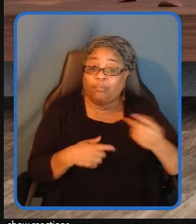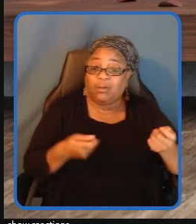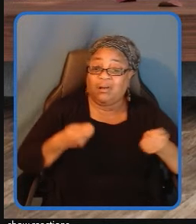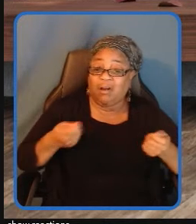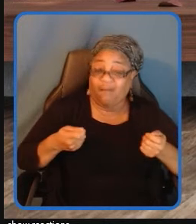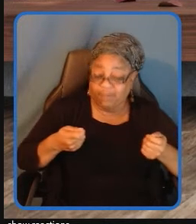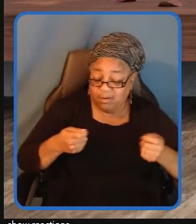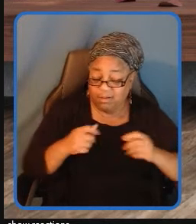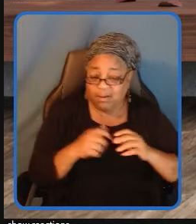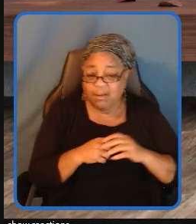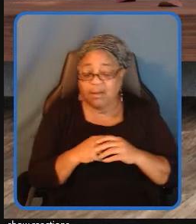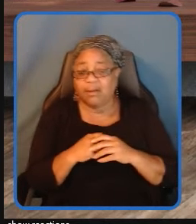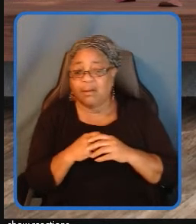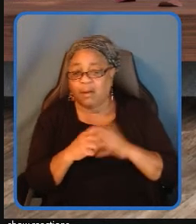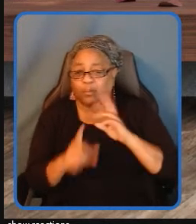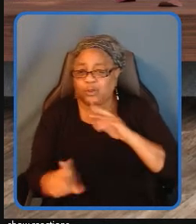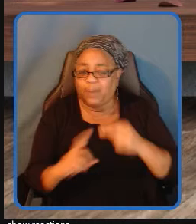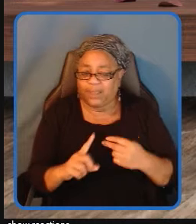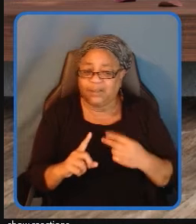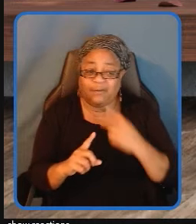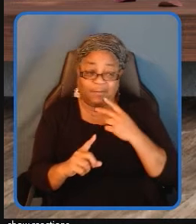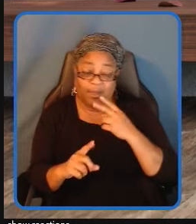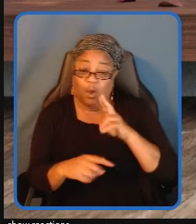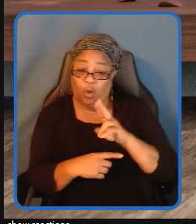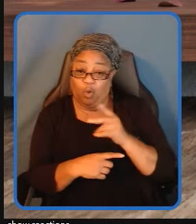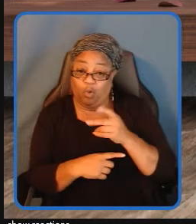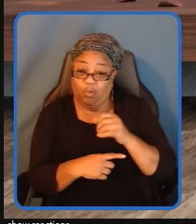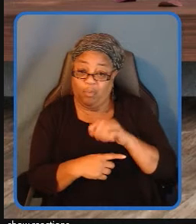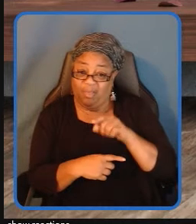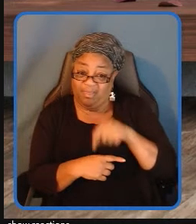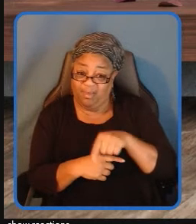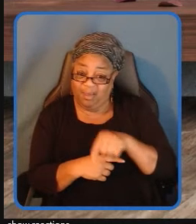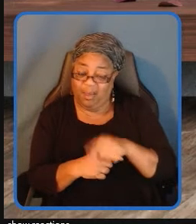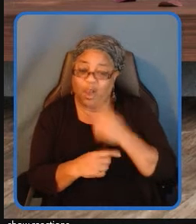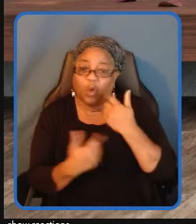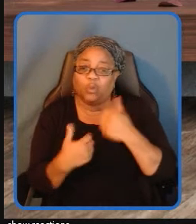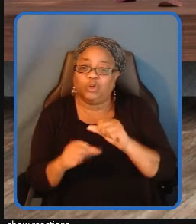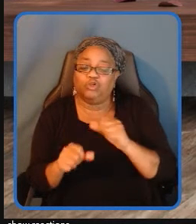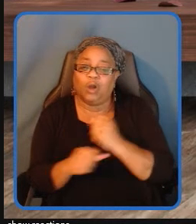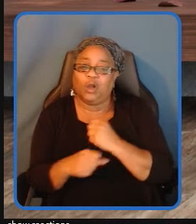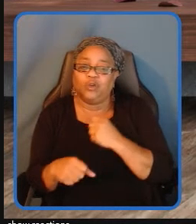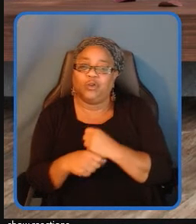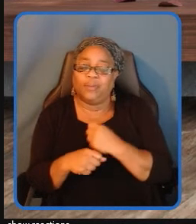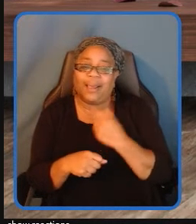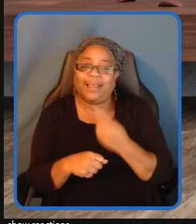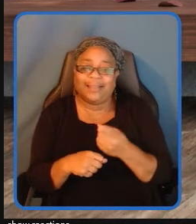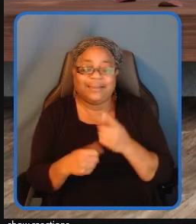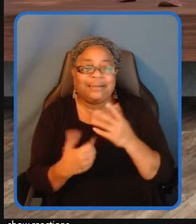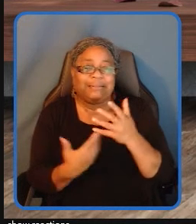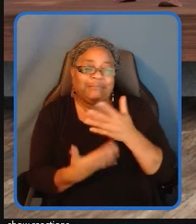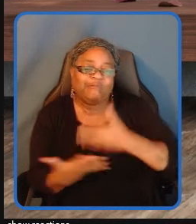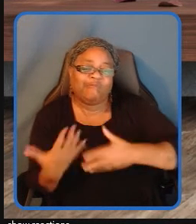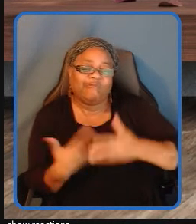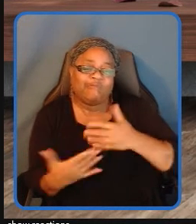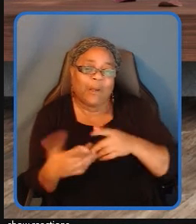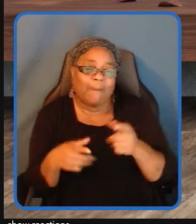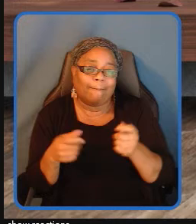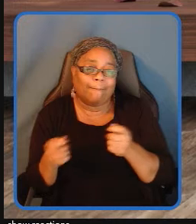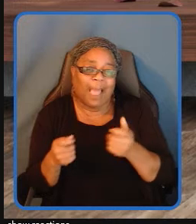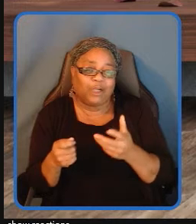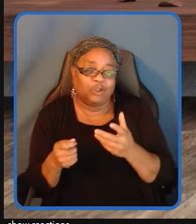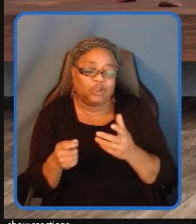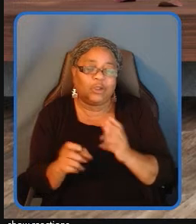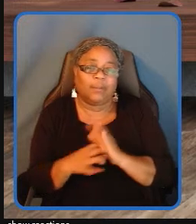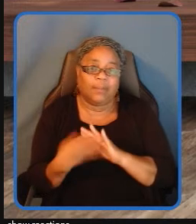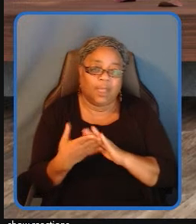do at Uber in this last year and a half is trying to make this cadence of managers being responsible for checking in with